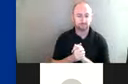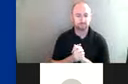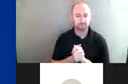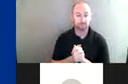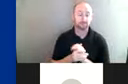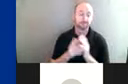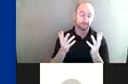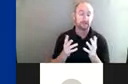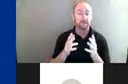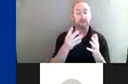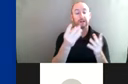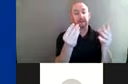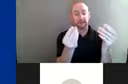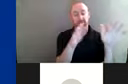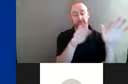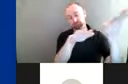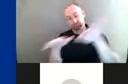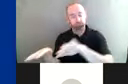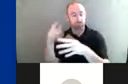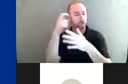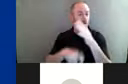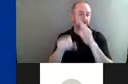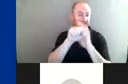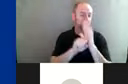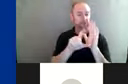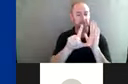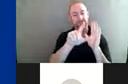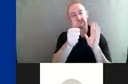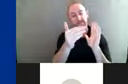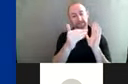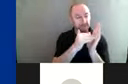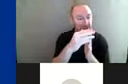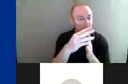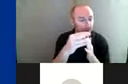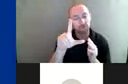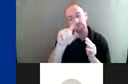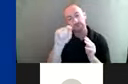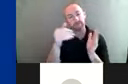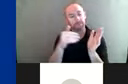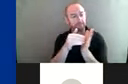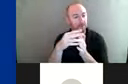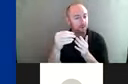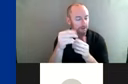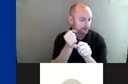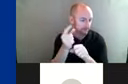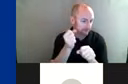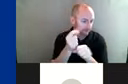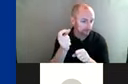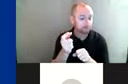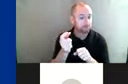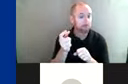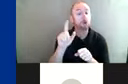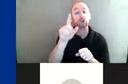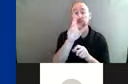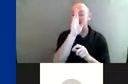Conservatively, landslides cost the state anywhere from $10 to $20 million per year. This is direct cost only,